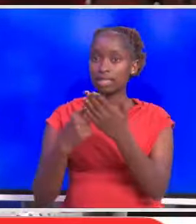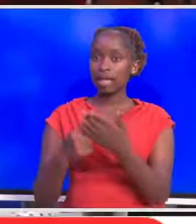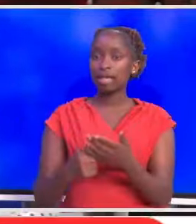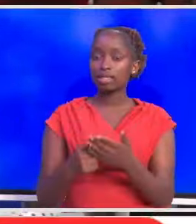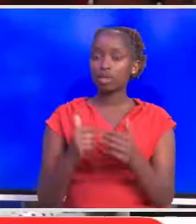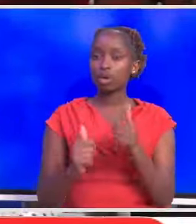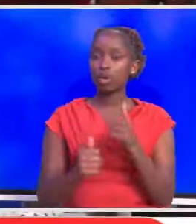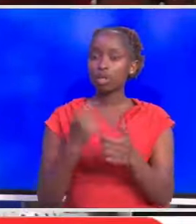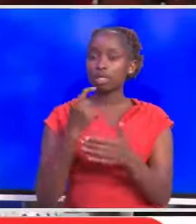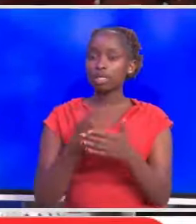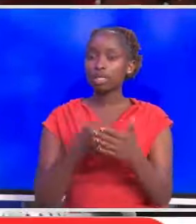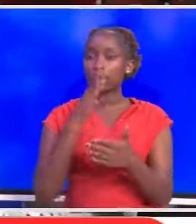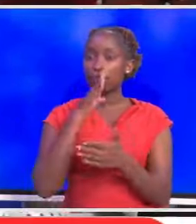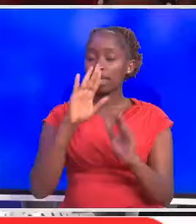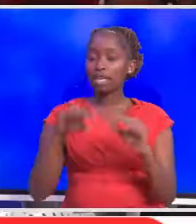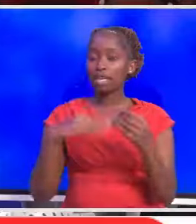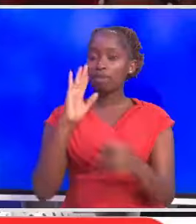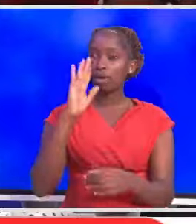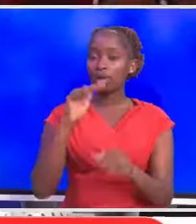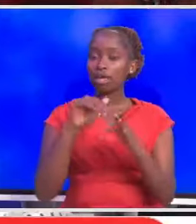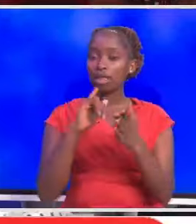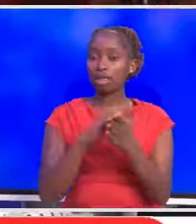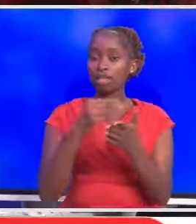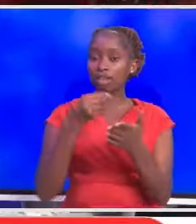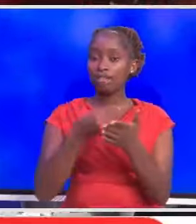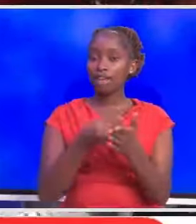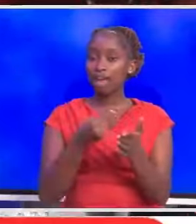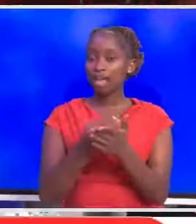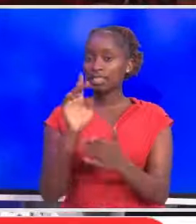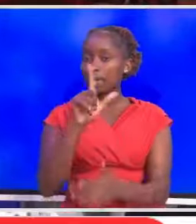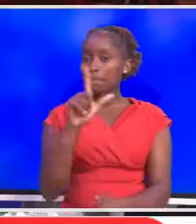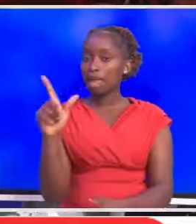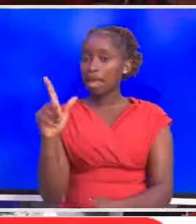gani zitatolewa kwa finance bill.